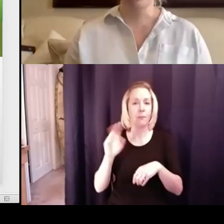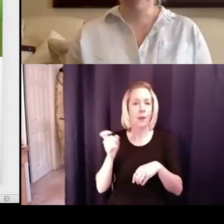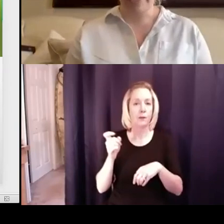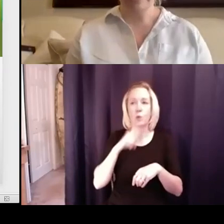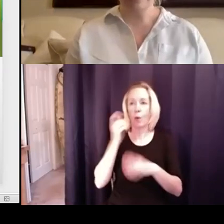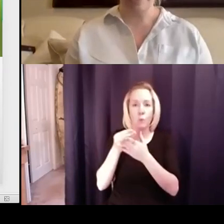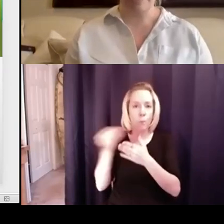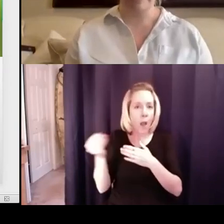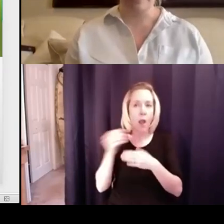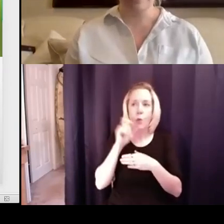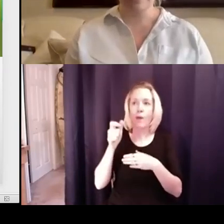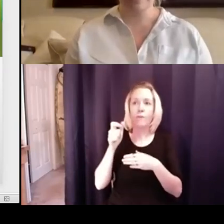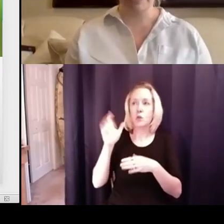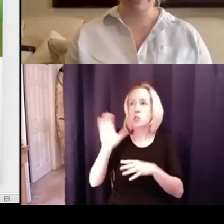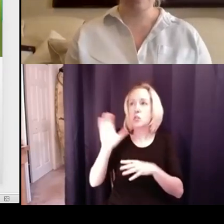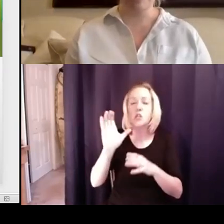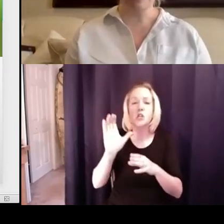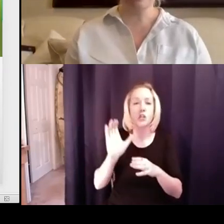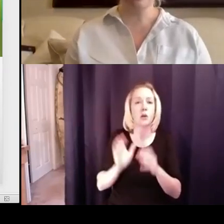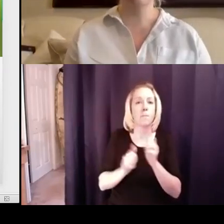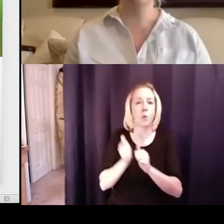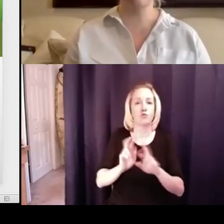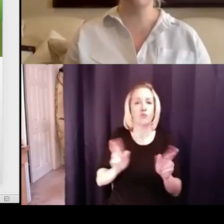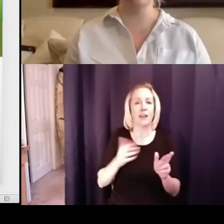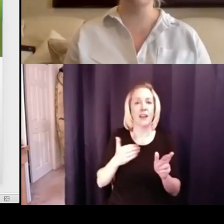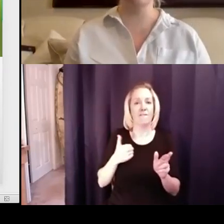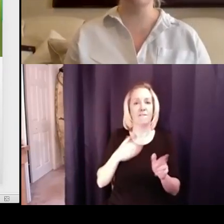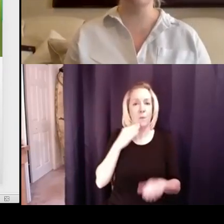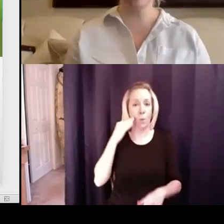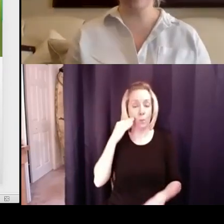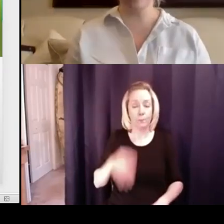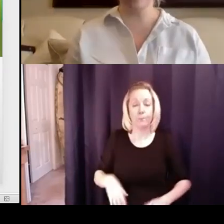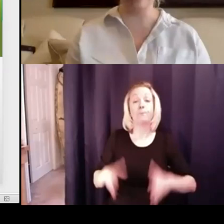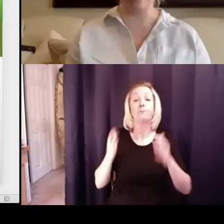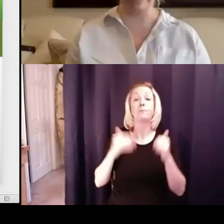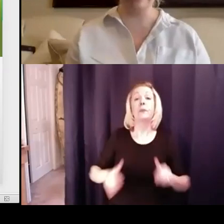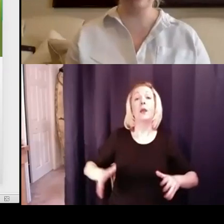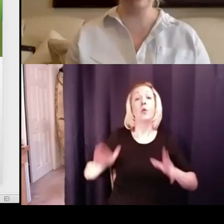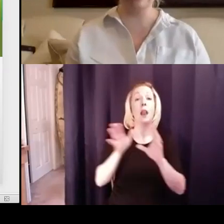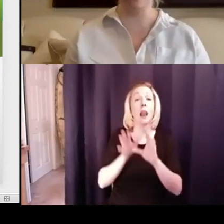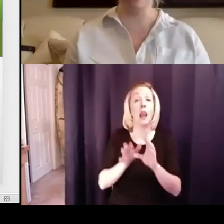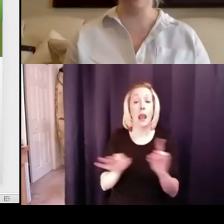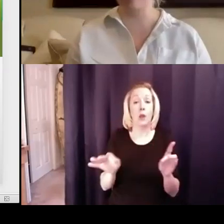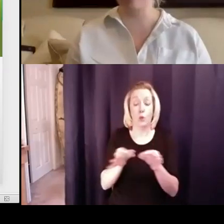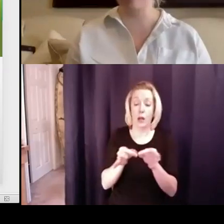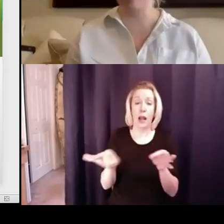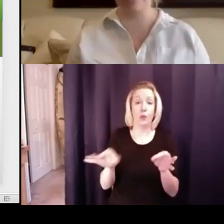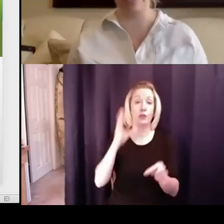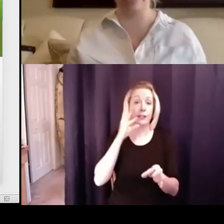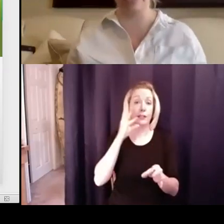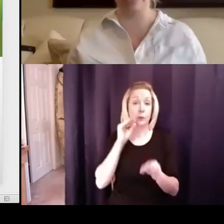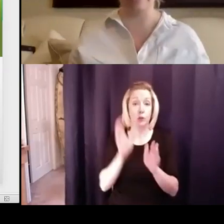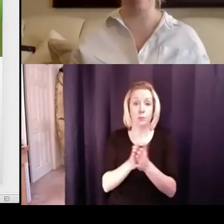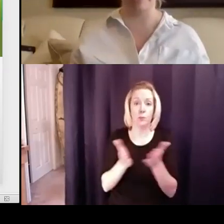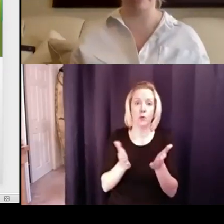So moving on to talk about language experience books. So these are a really nice way to use concrete materials that